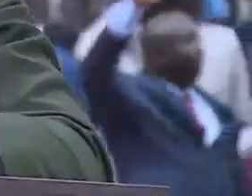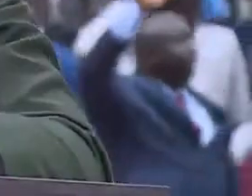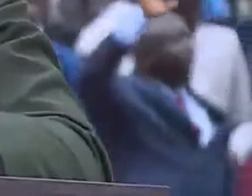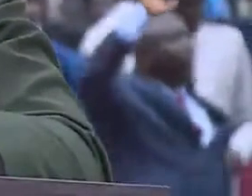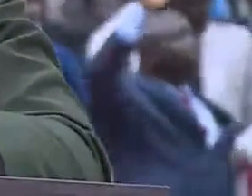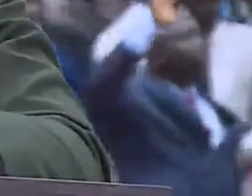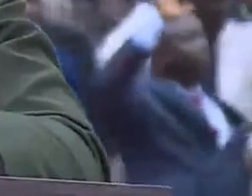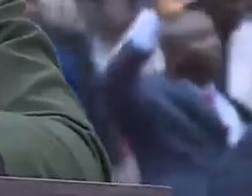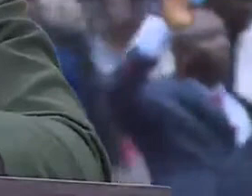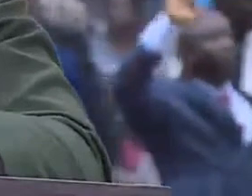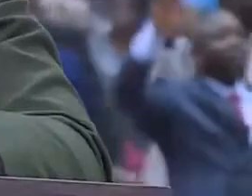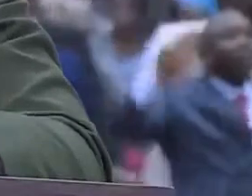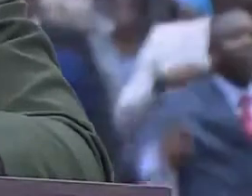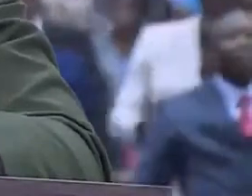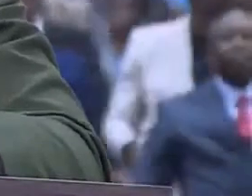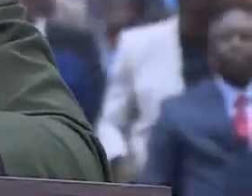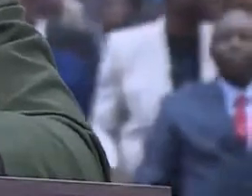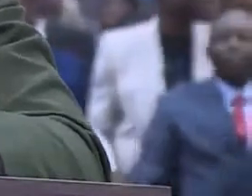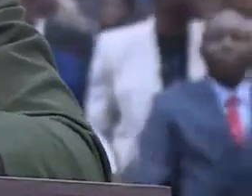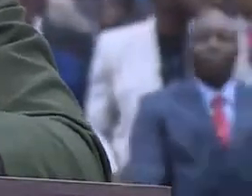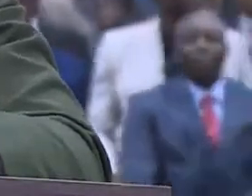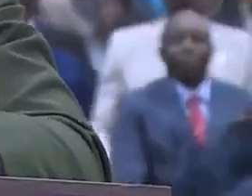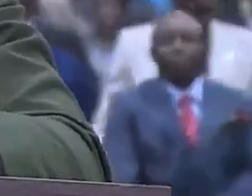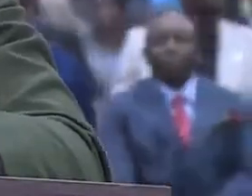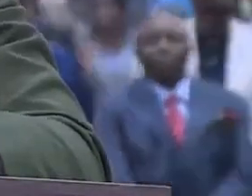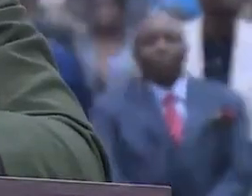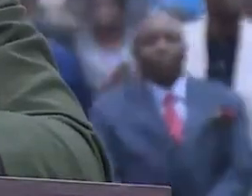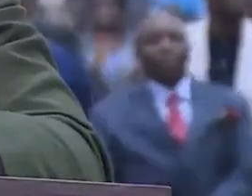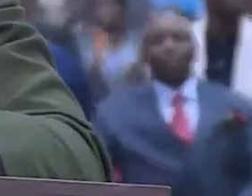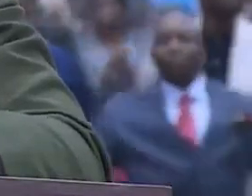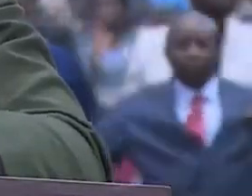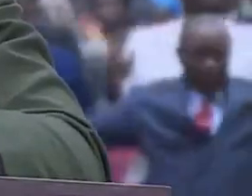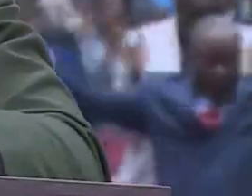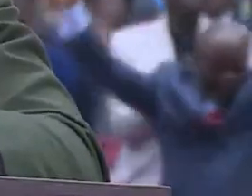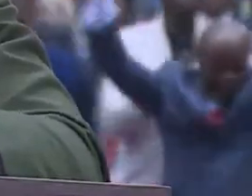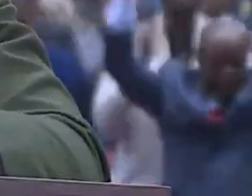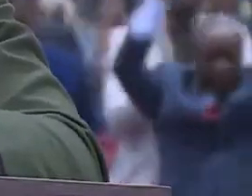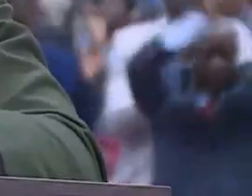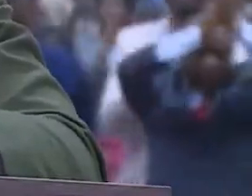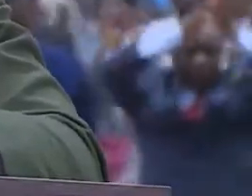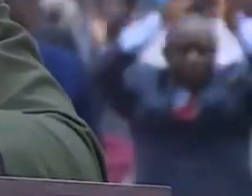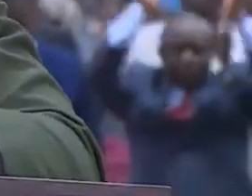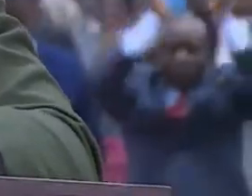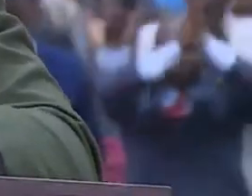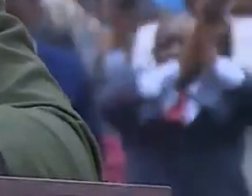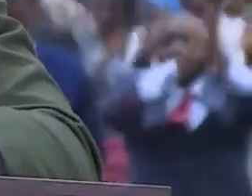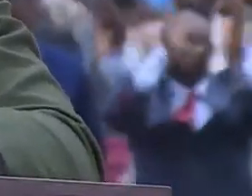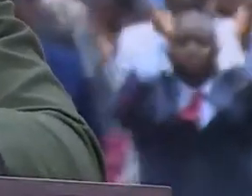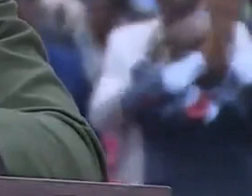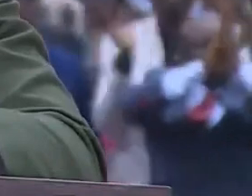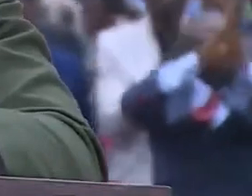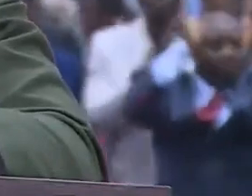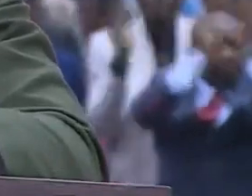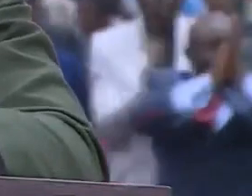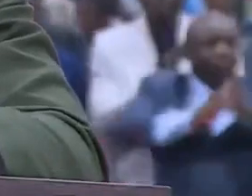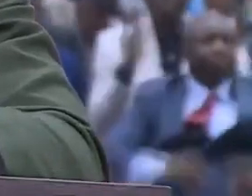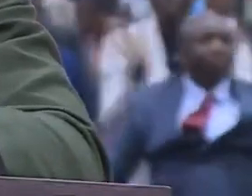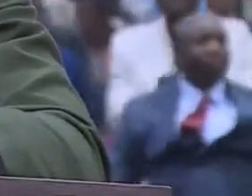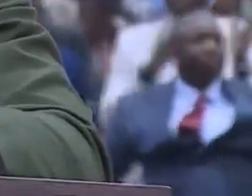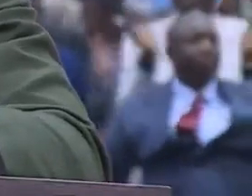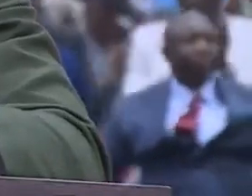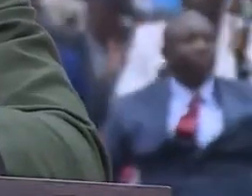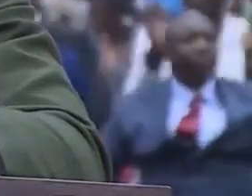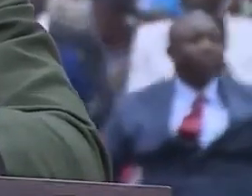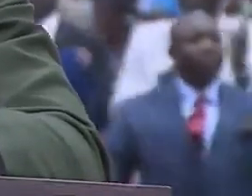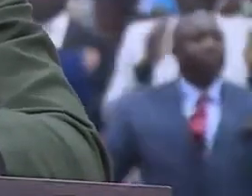Hallelujah. Let's put our hands together unto the Lord in praise. And let us make a